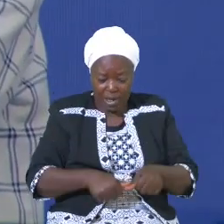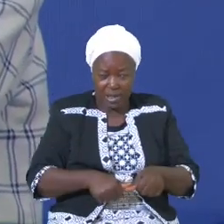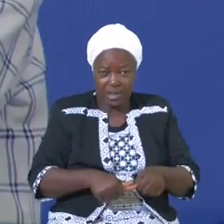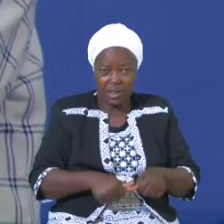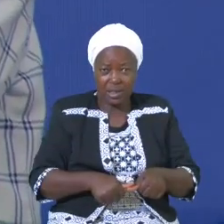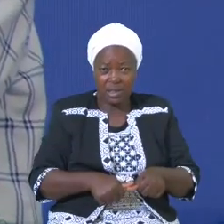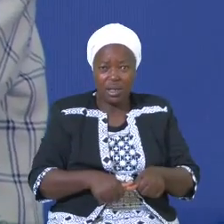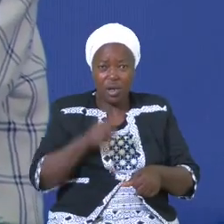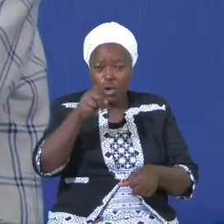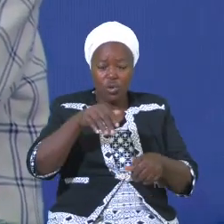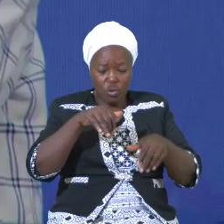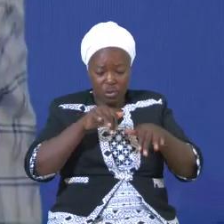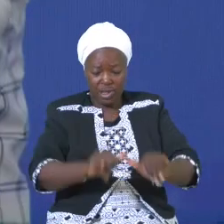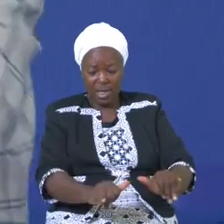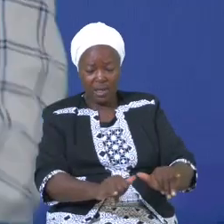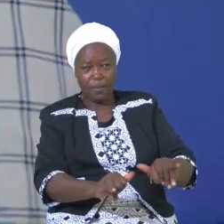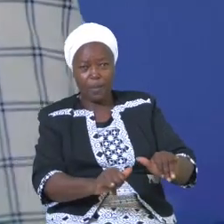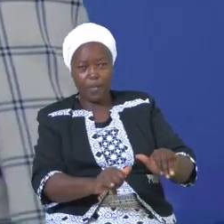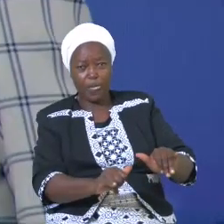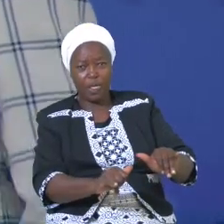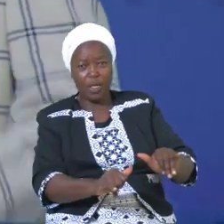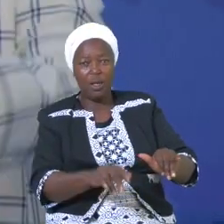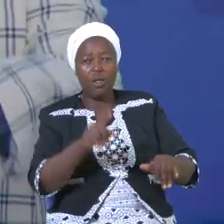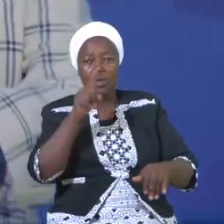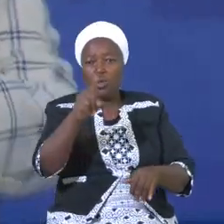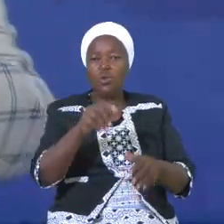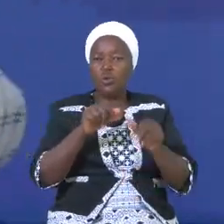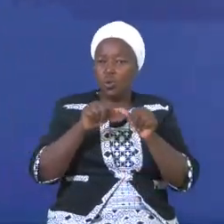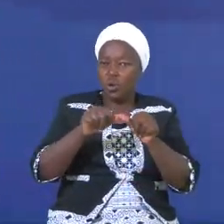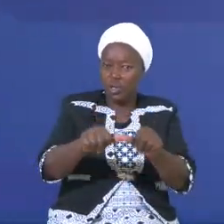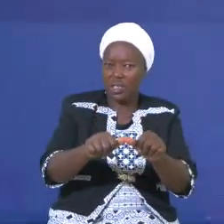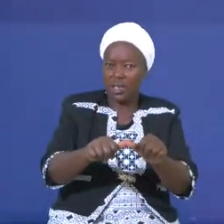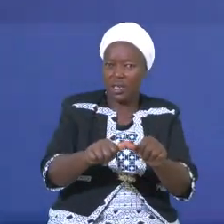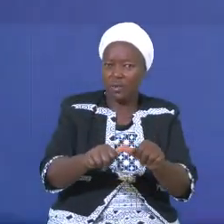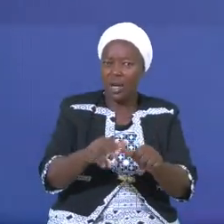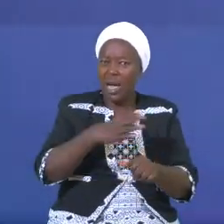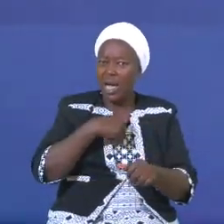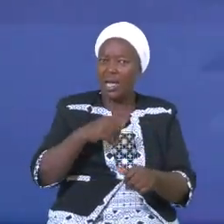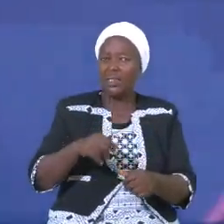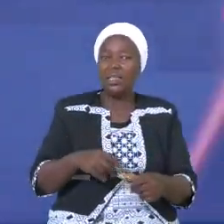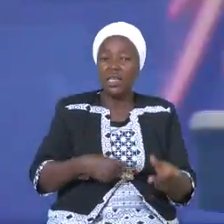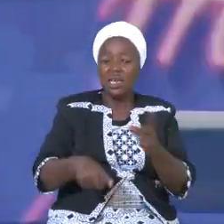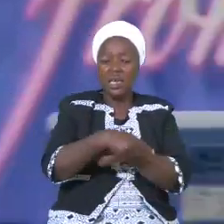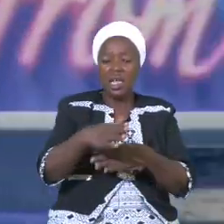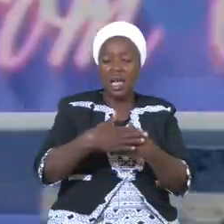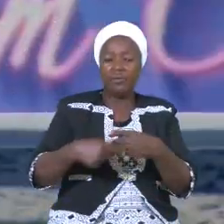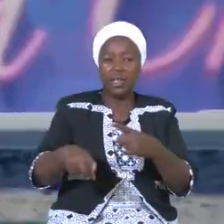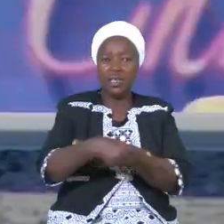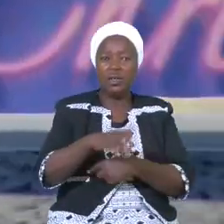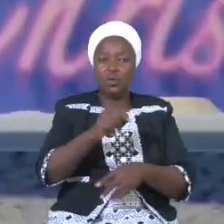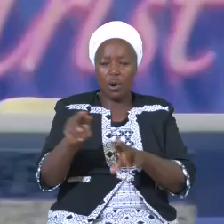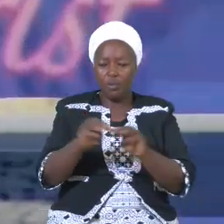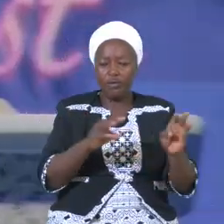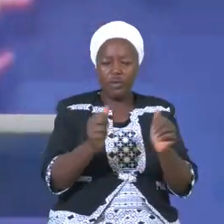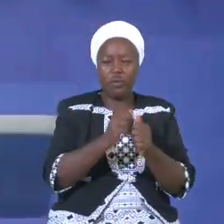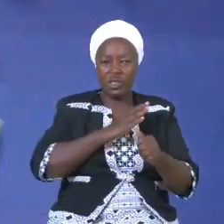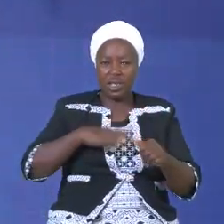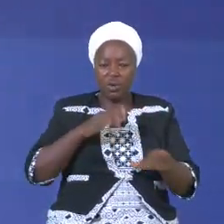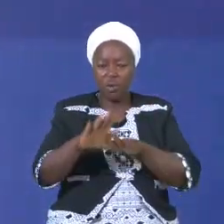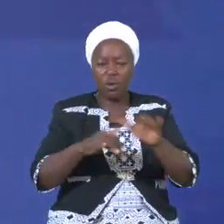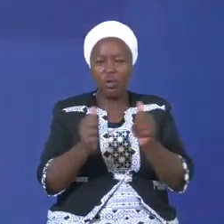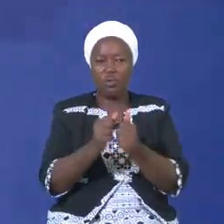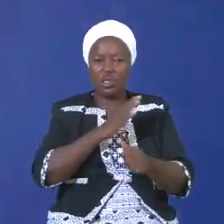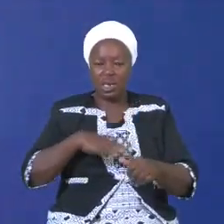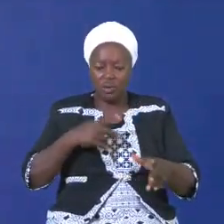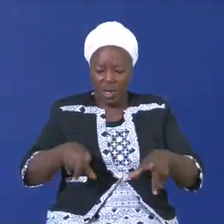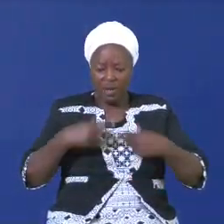you stay you continue and day after day you're moving with christ you are walking with christ you are living